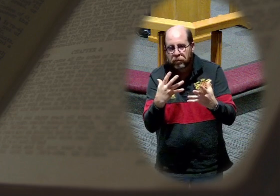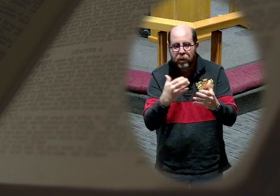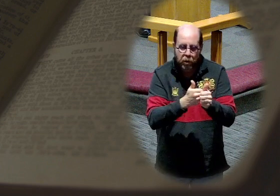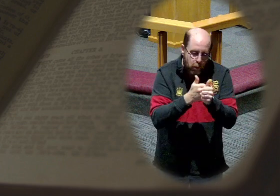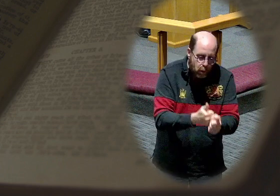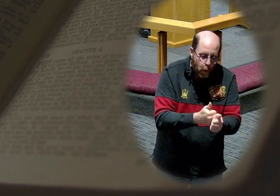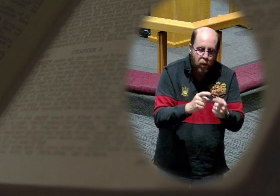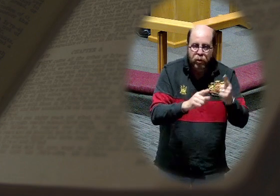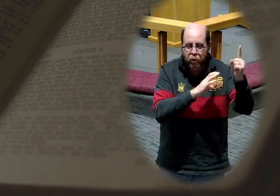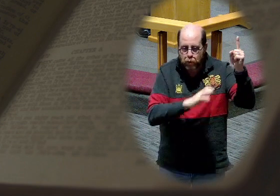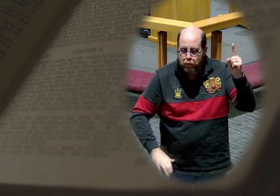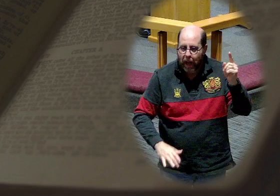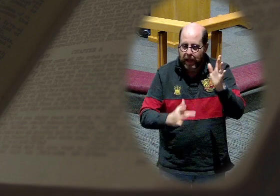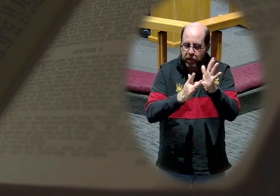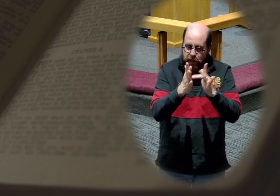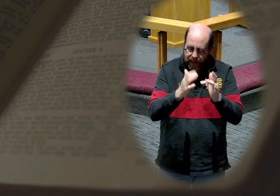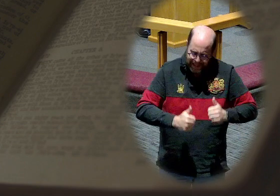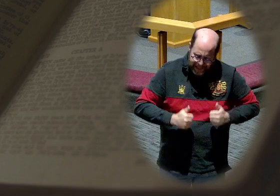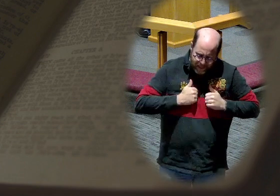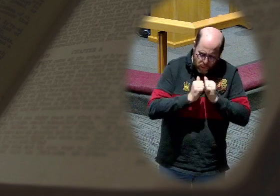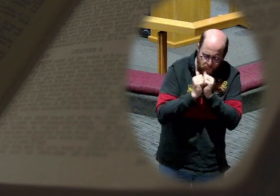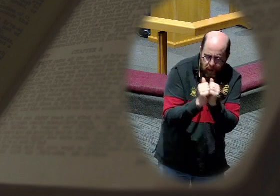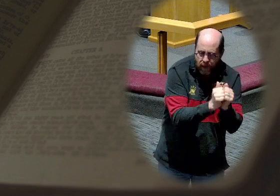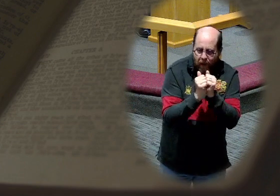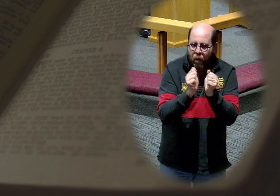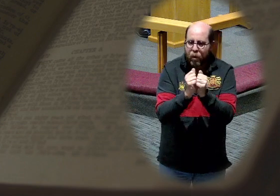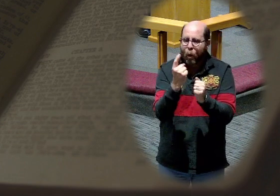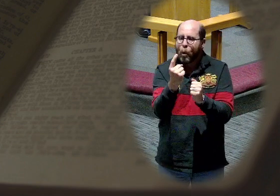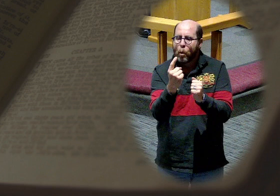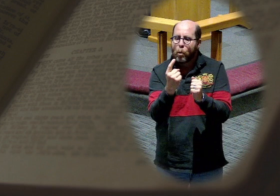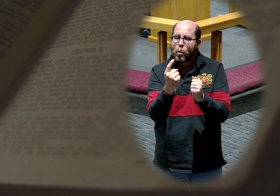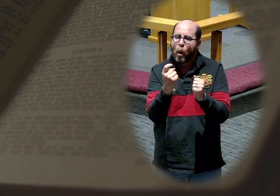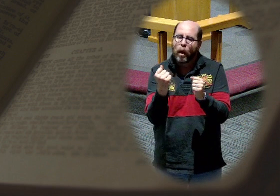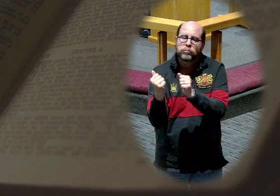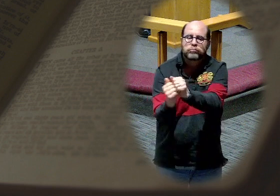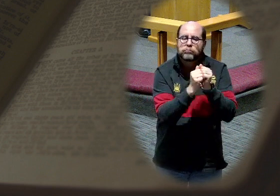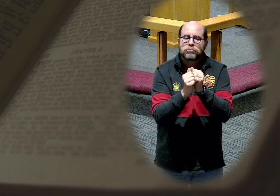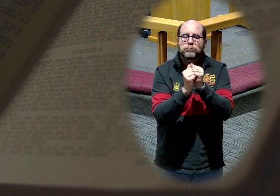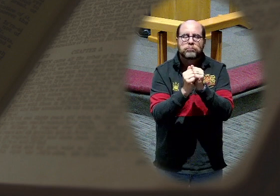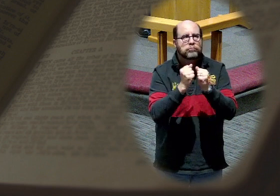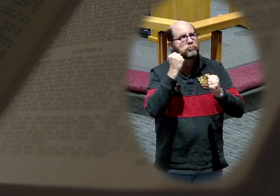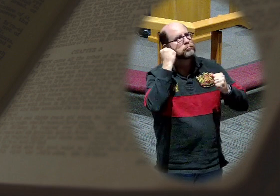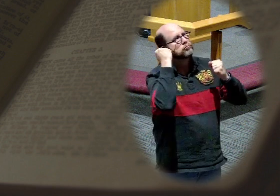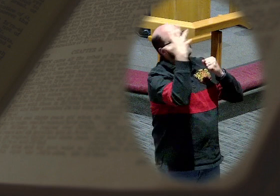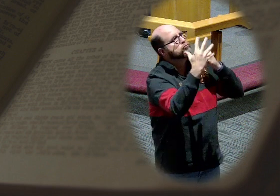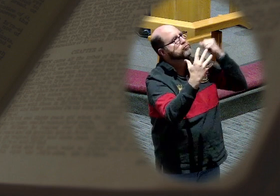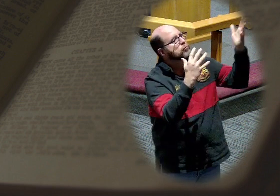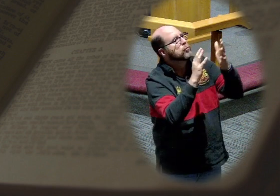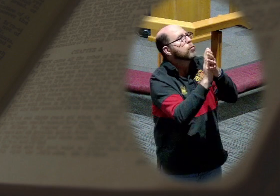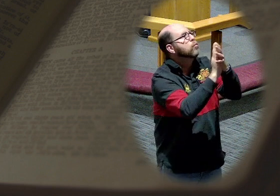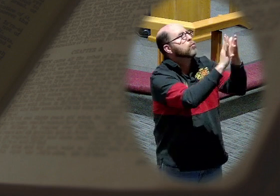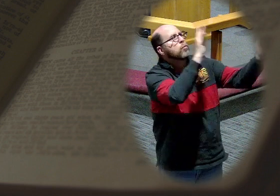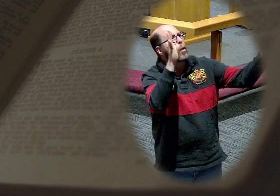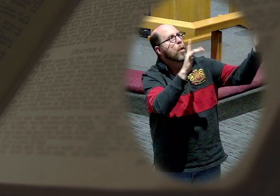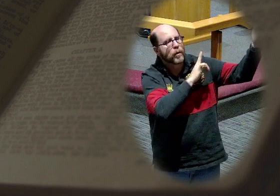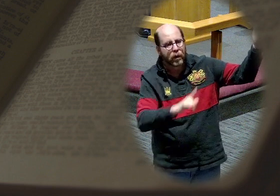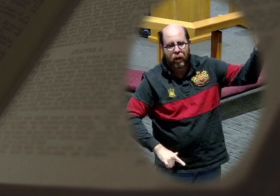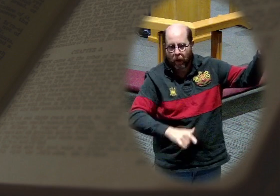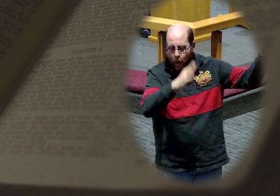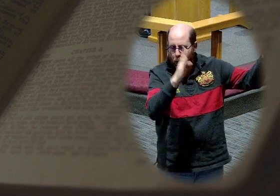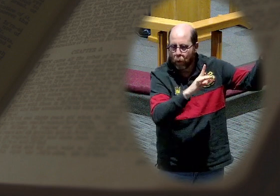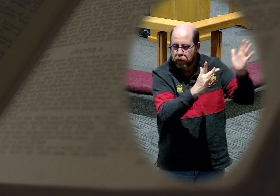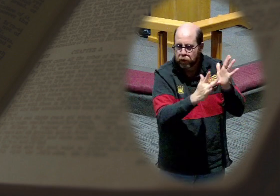with Christ Jesus, that together you may with one voice glorify the God and Father of our Lord Jesus